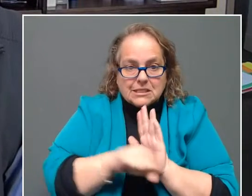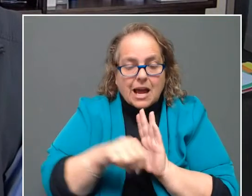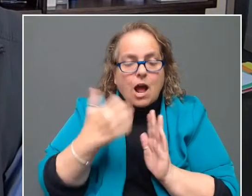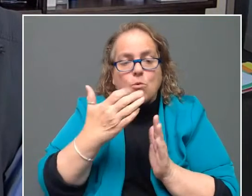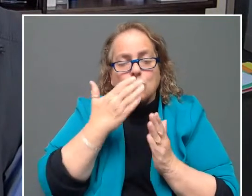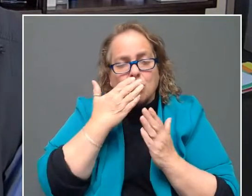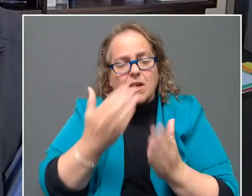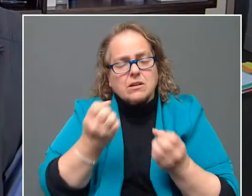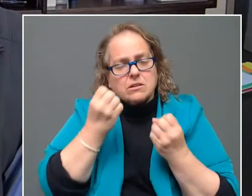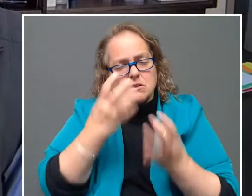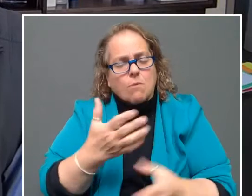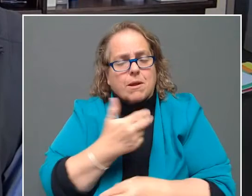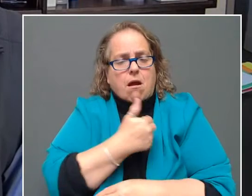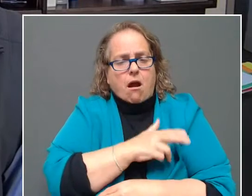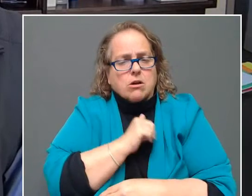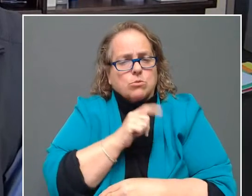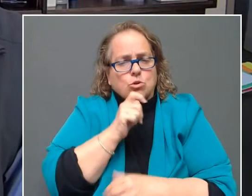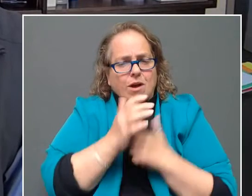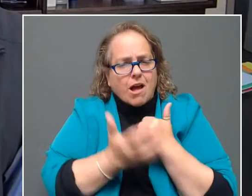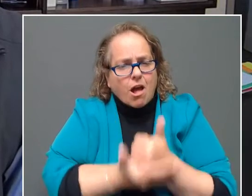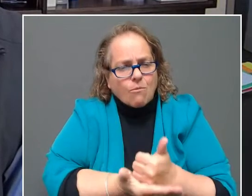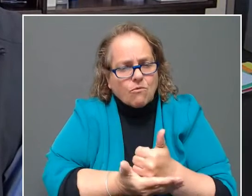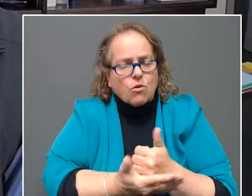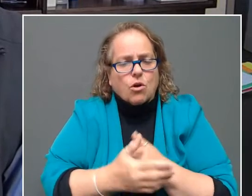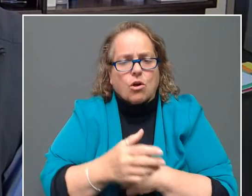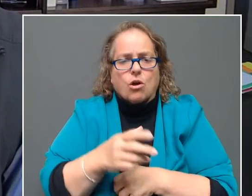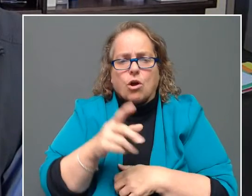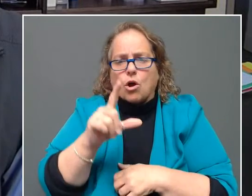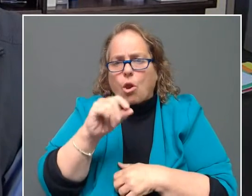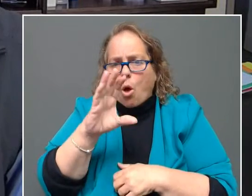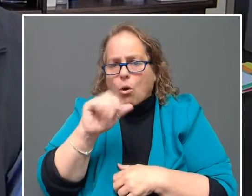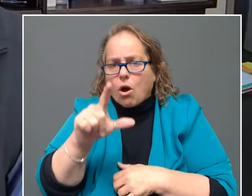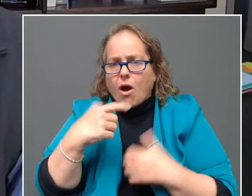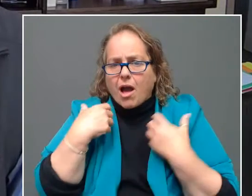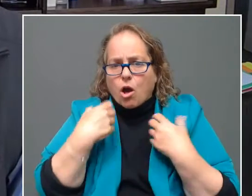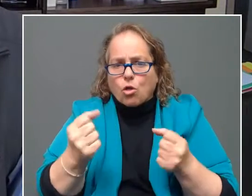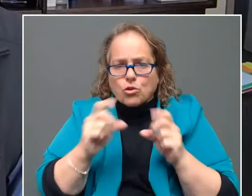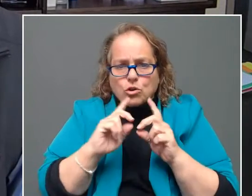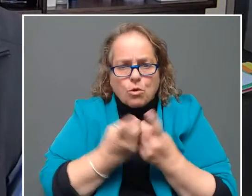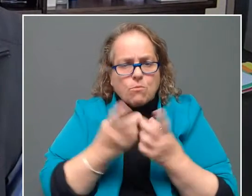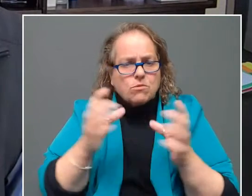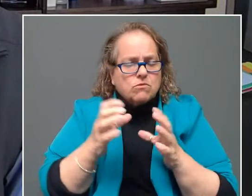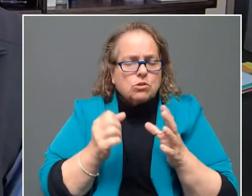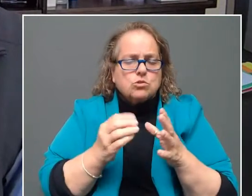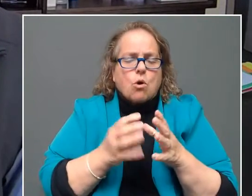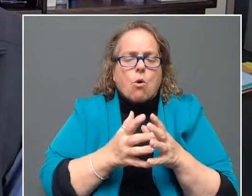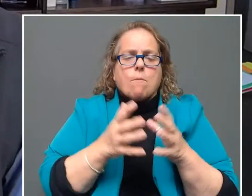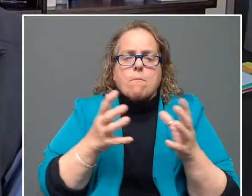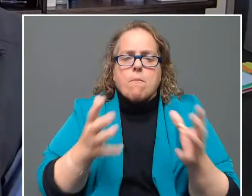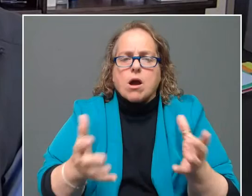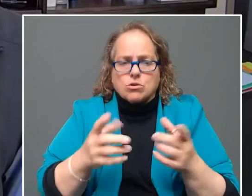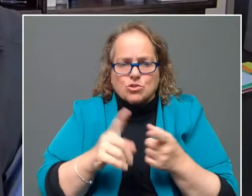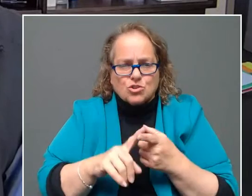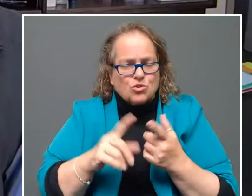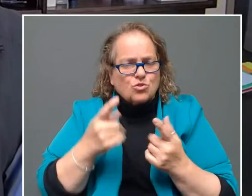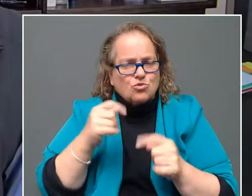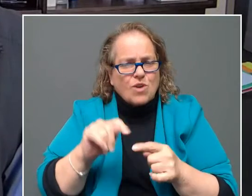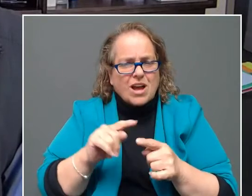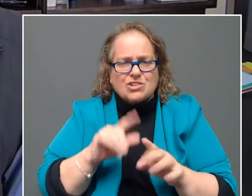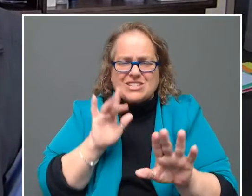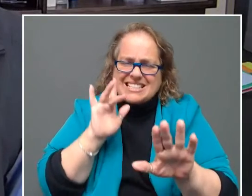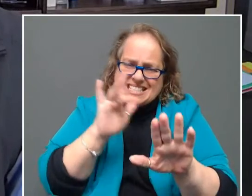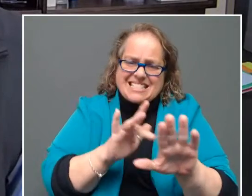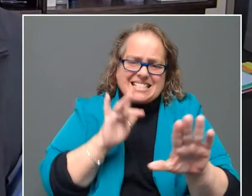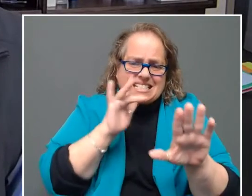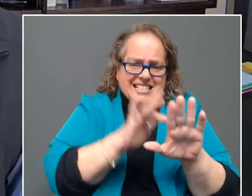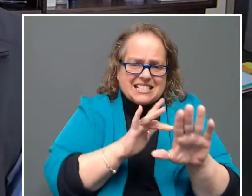so many public health departments, the local health departments who have done so much to reach out into the community and help folks. I want to